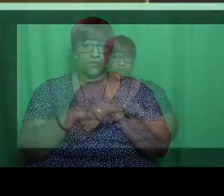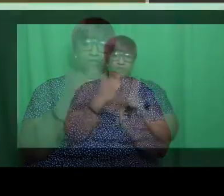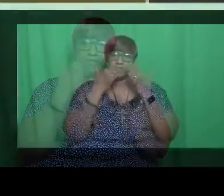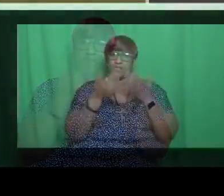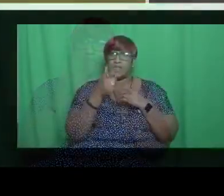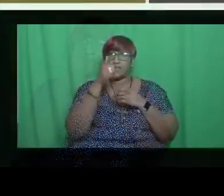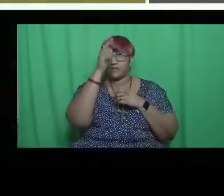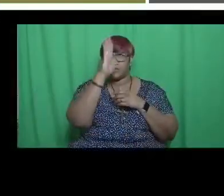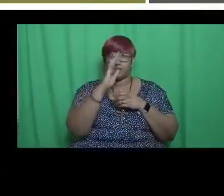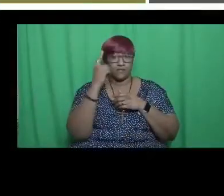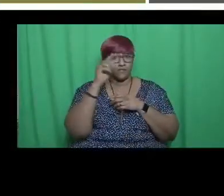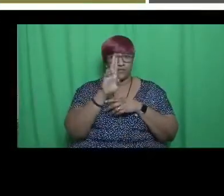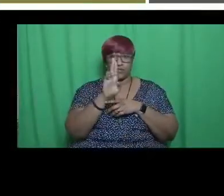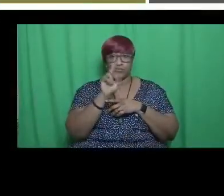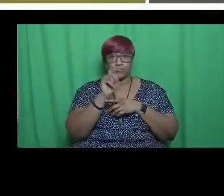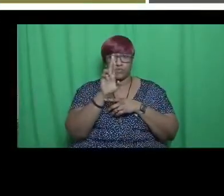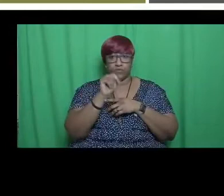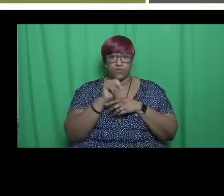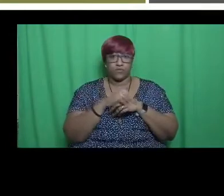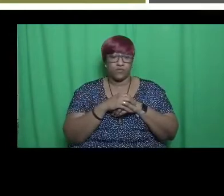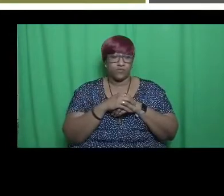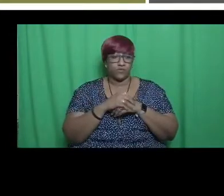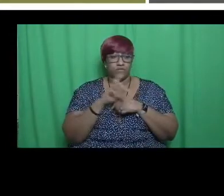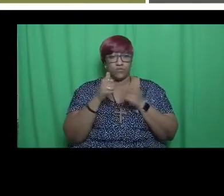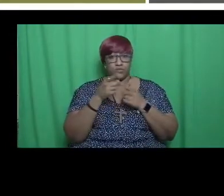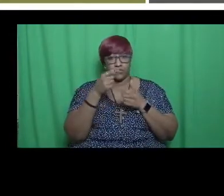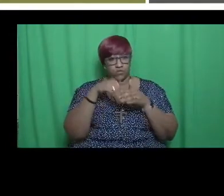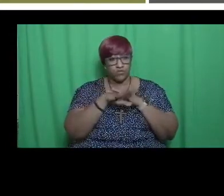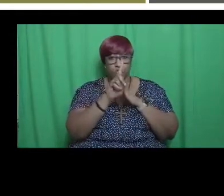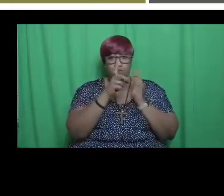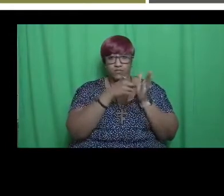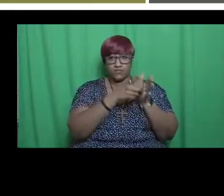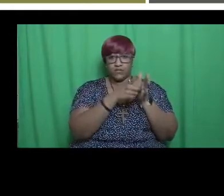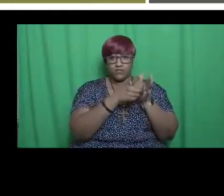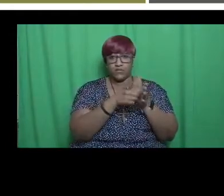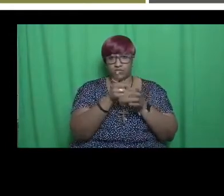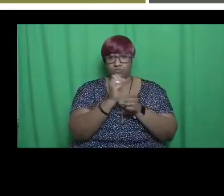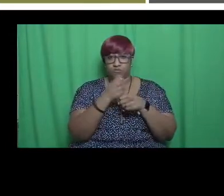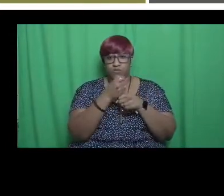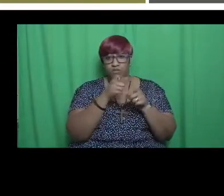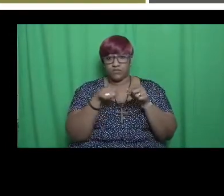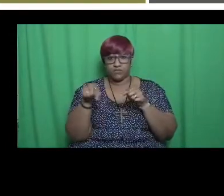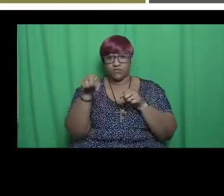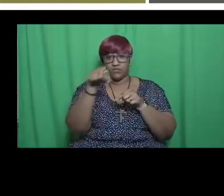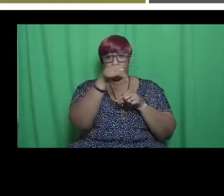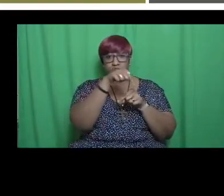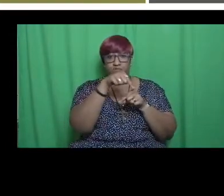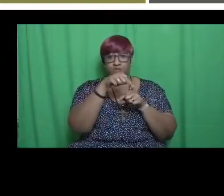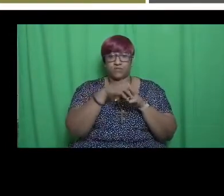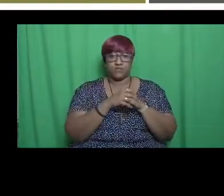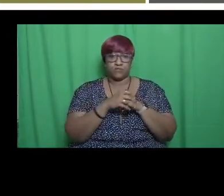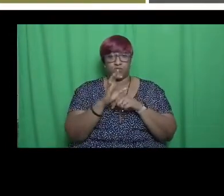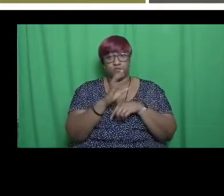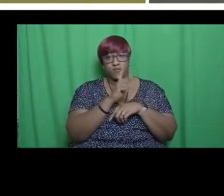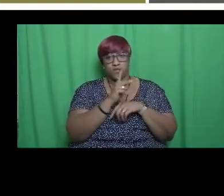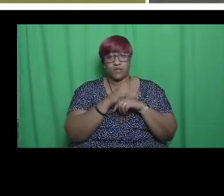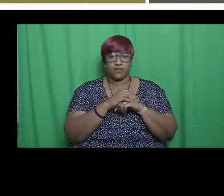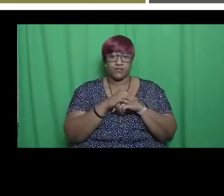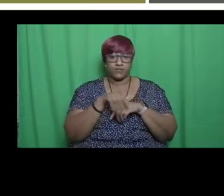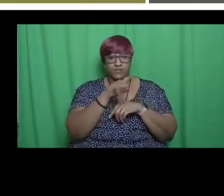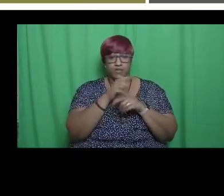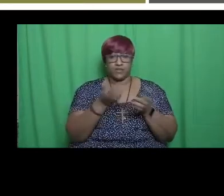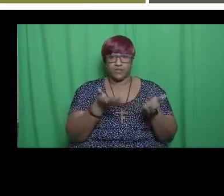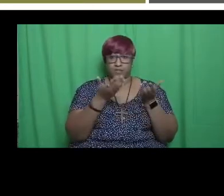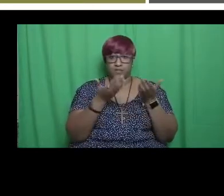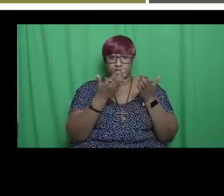God for U-turns. You know, a U-turn is when you go in one direction and you make a U-turn and you go back. They got